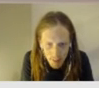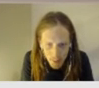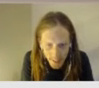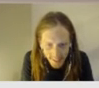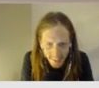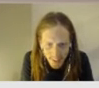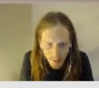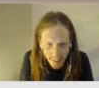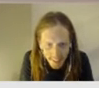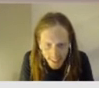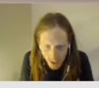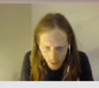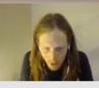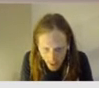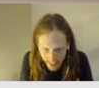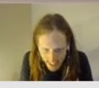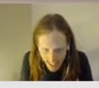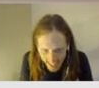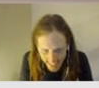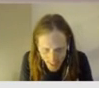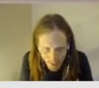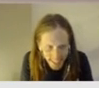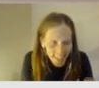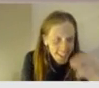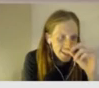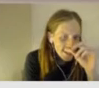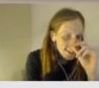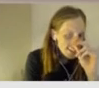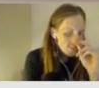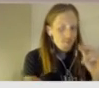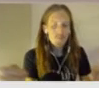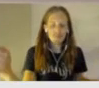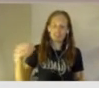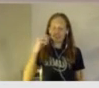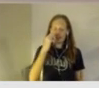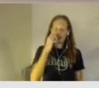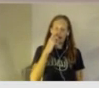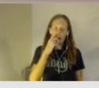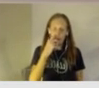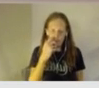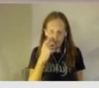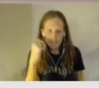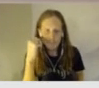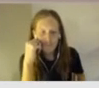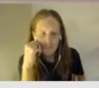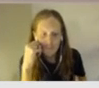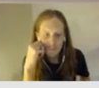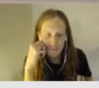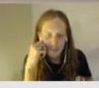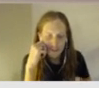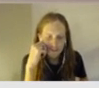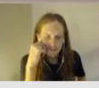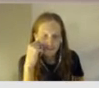up in the morning and go out and look the good light. You know what I mean? And logistically too, my wonderful wife Rachel likes